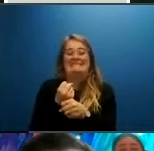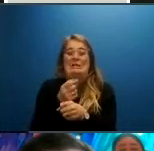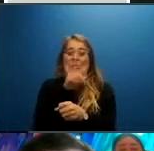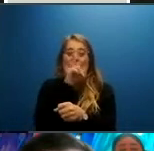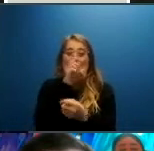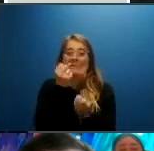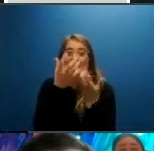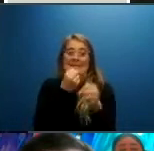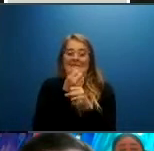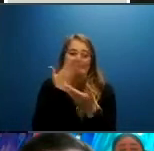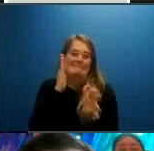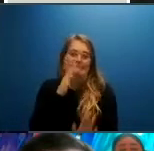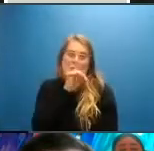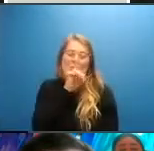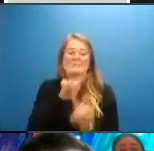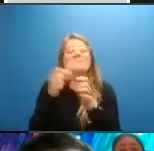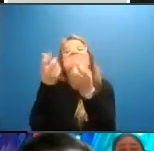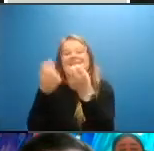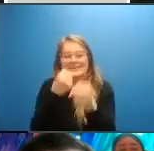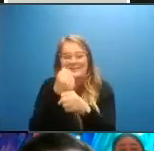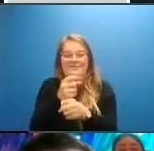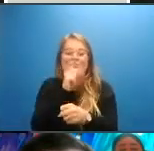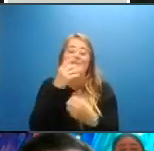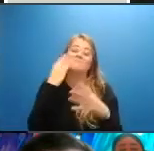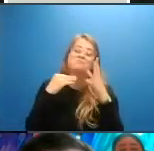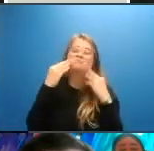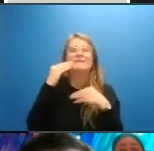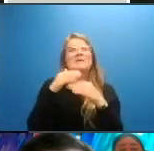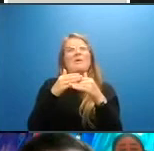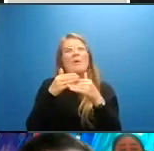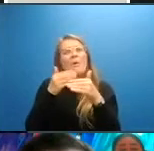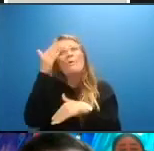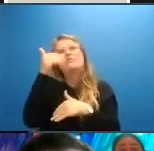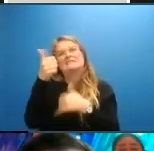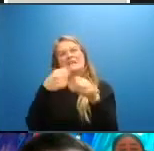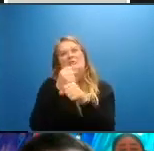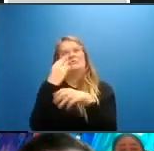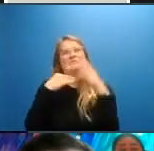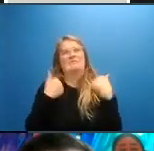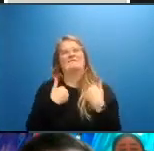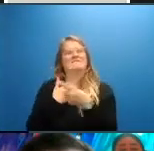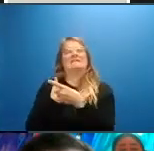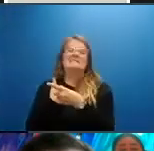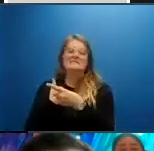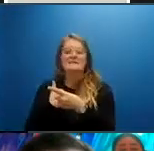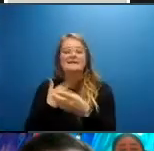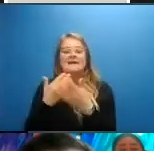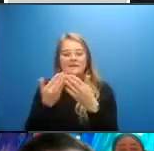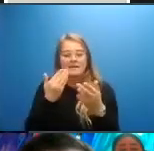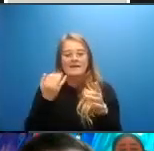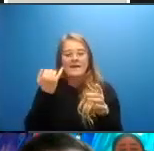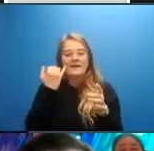that. So she's got a lot of experience within the downtown east side, over a decade, I'm pretty sure. And if I can speak for